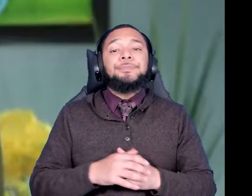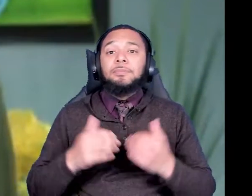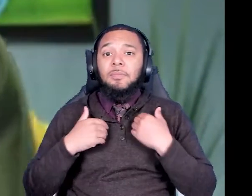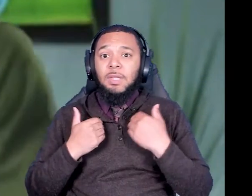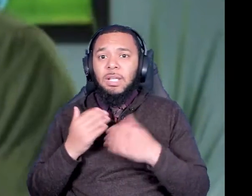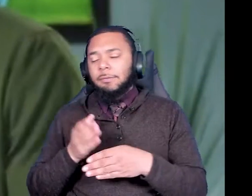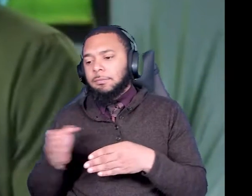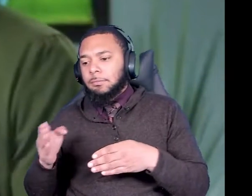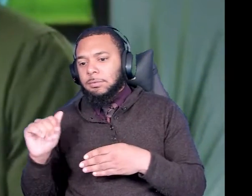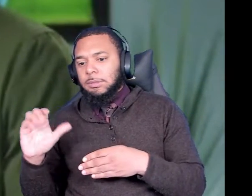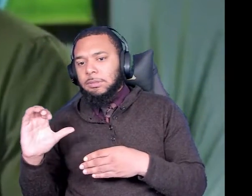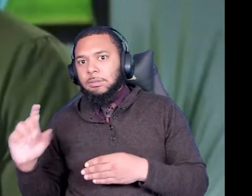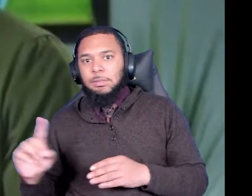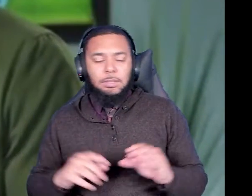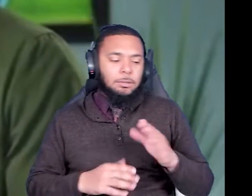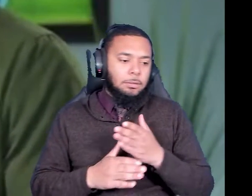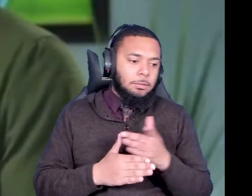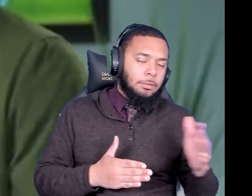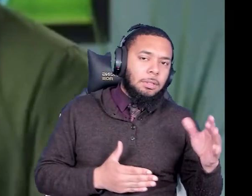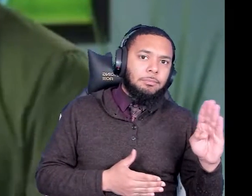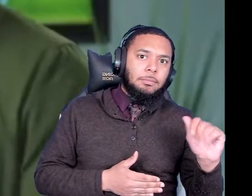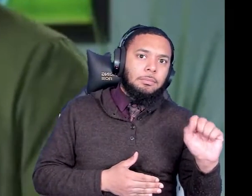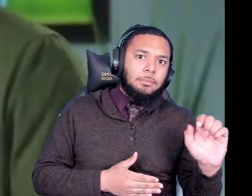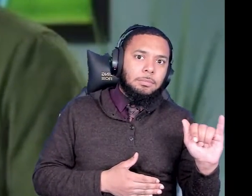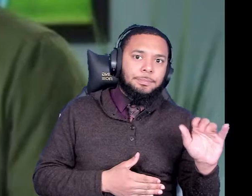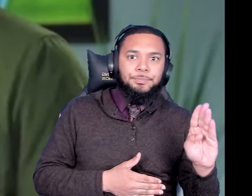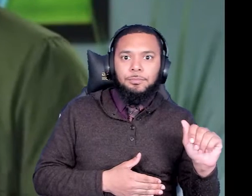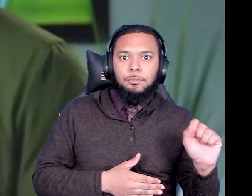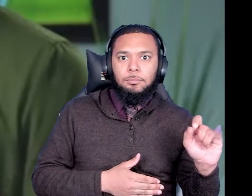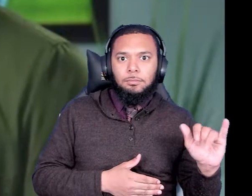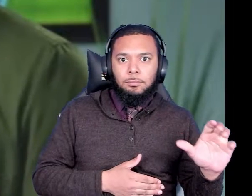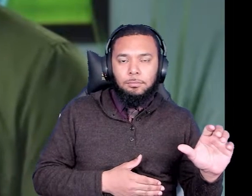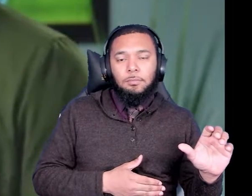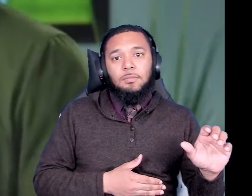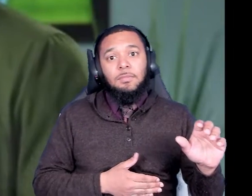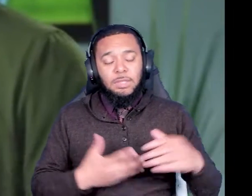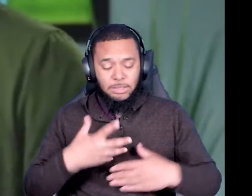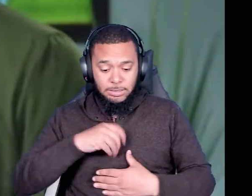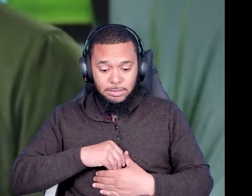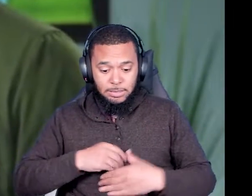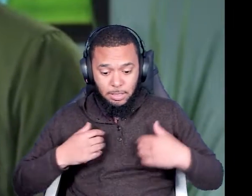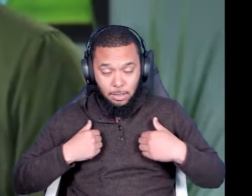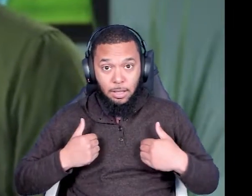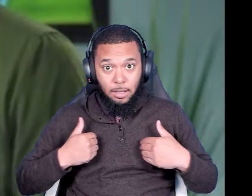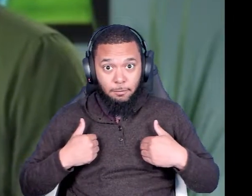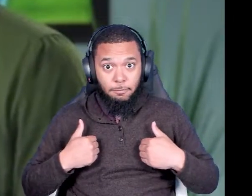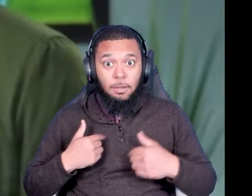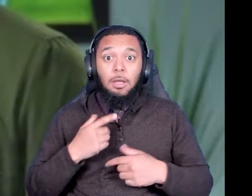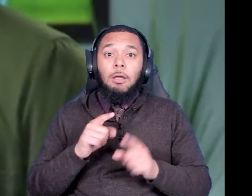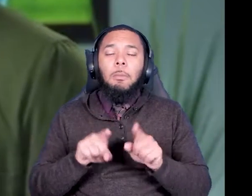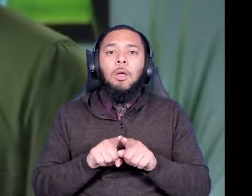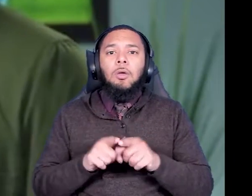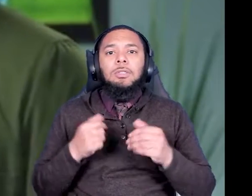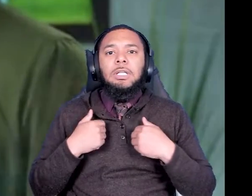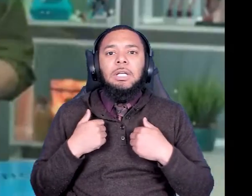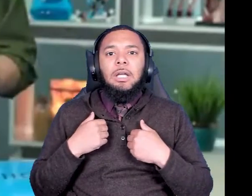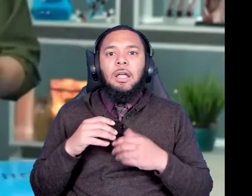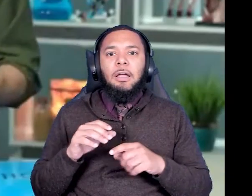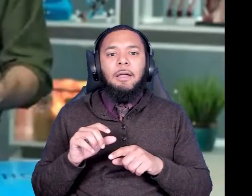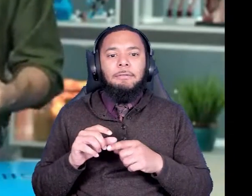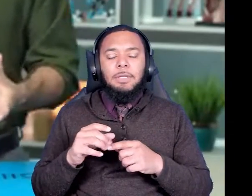these things that are very basic, and we've got these that exist in our body. But we also have what are called